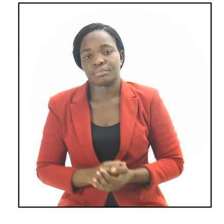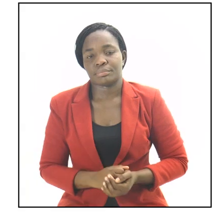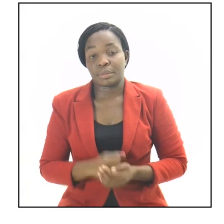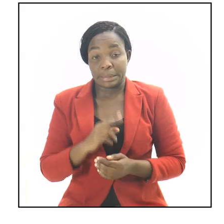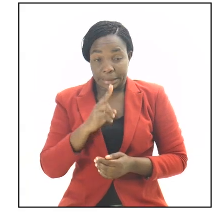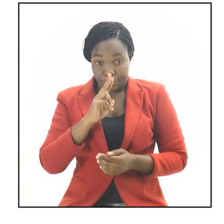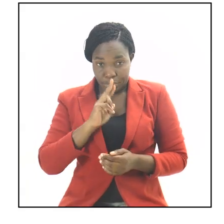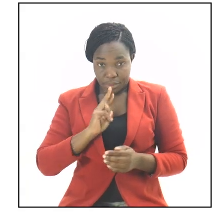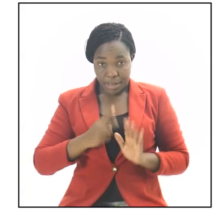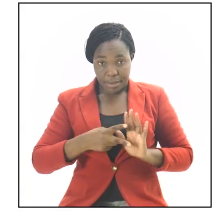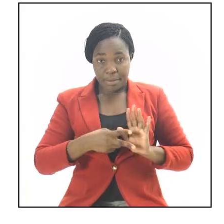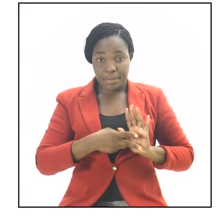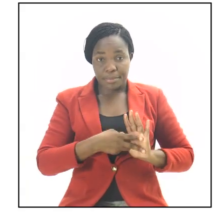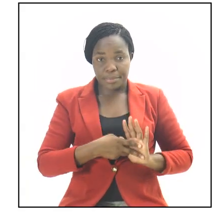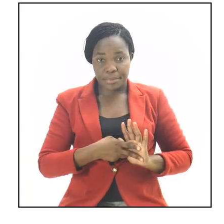we get